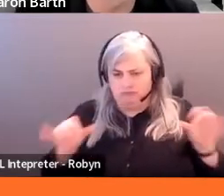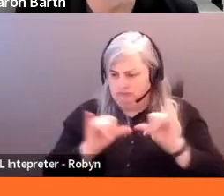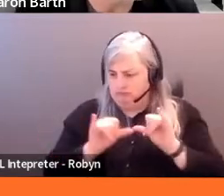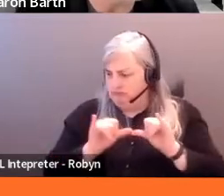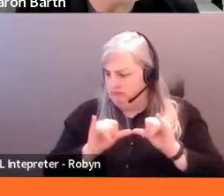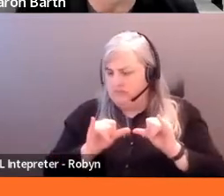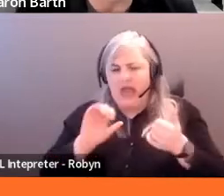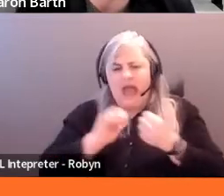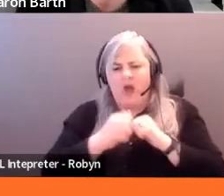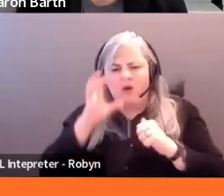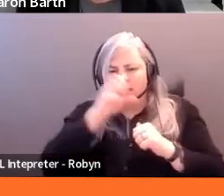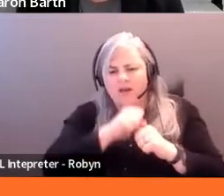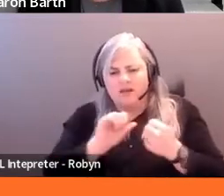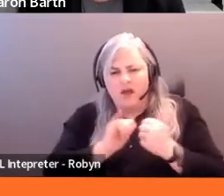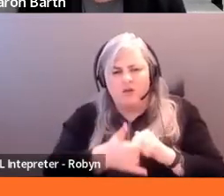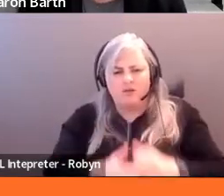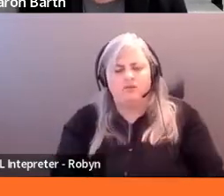you? How'd you do it?